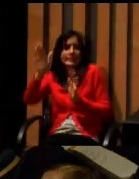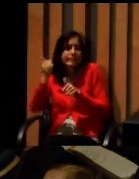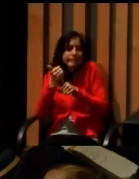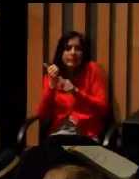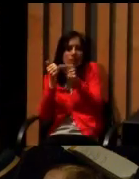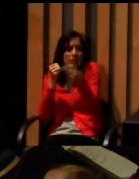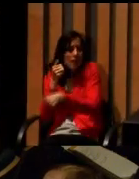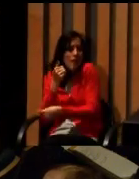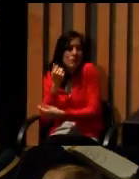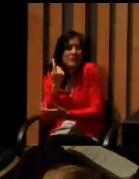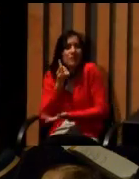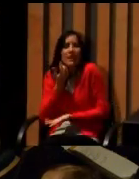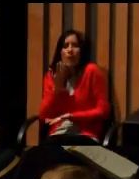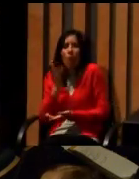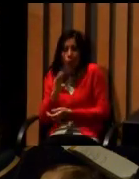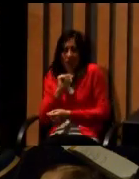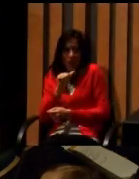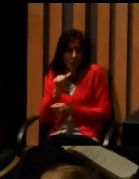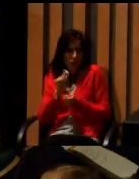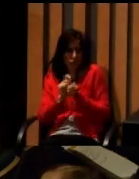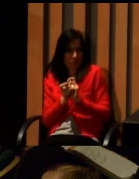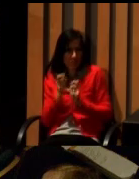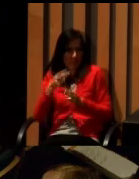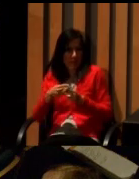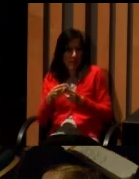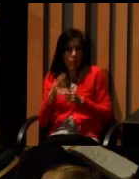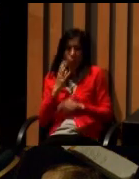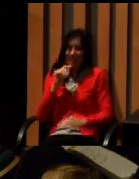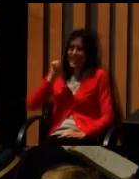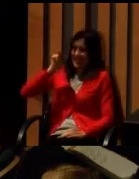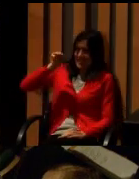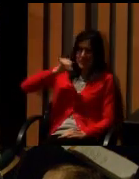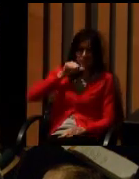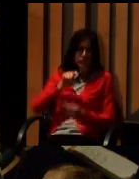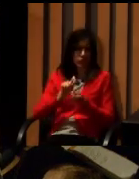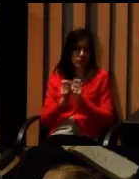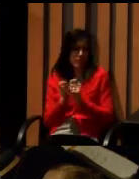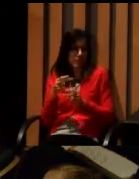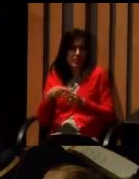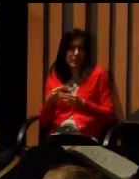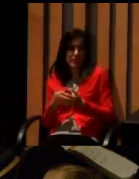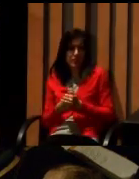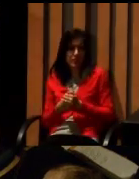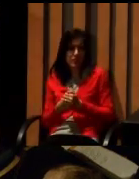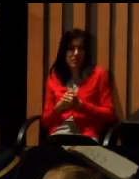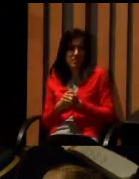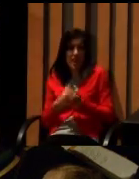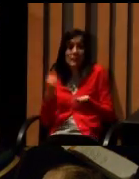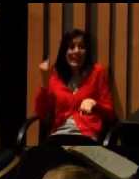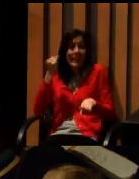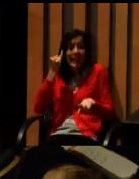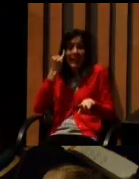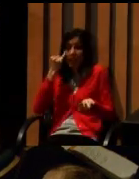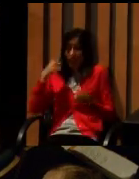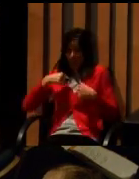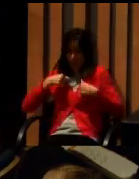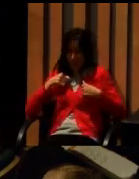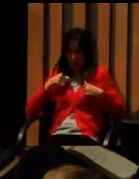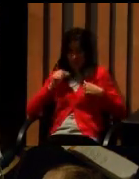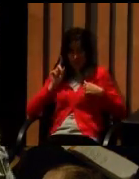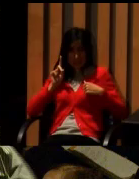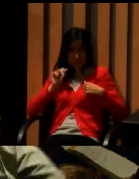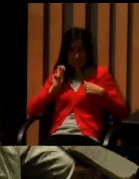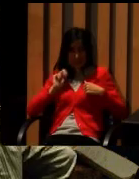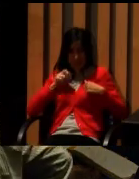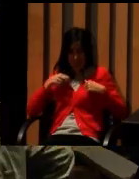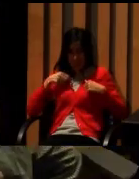why not change the name if you're Daniel Snyder? I think I would at least look at it, even if I only cared about the economic end of it.